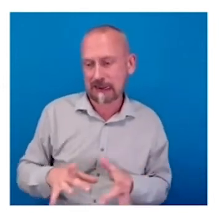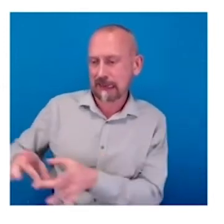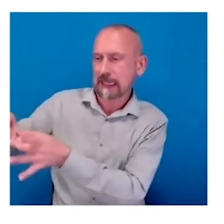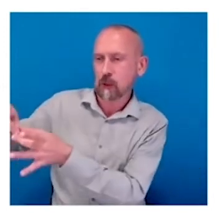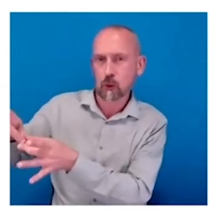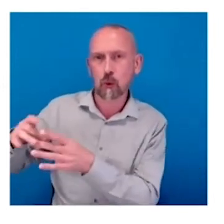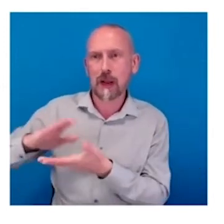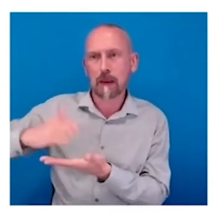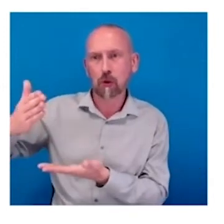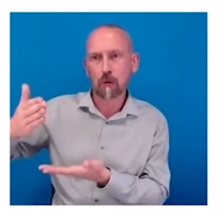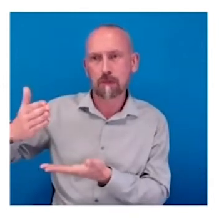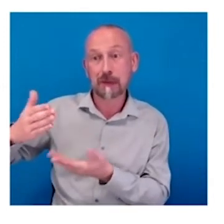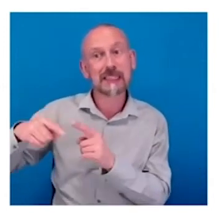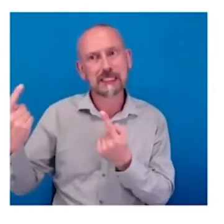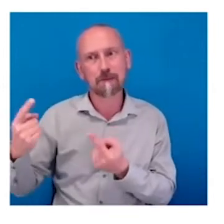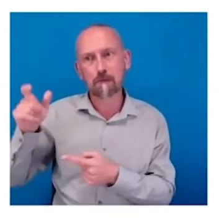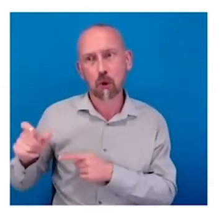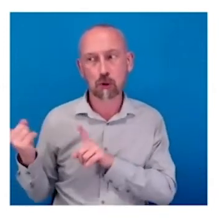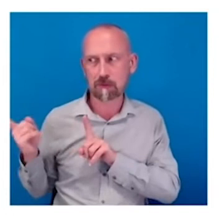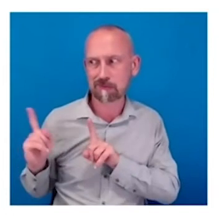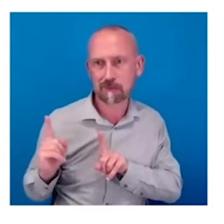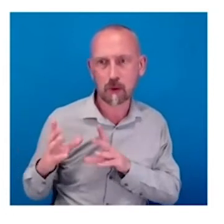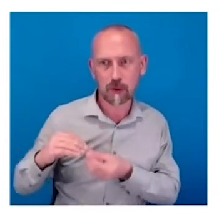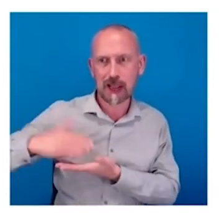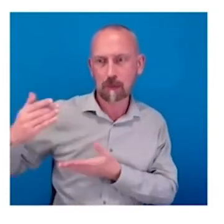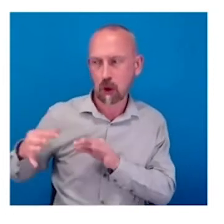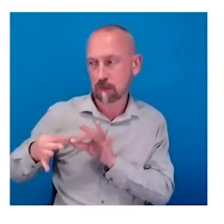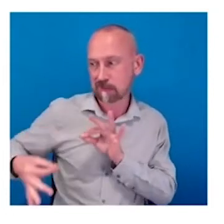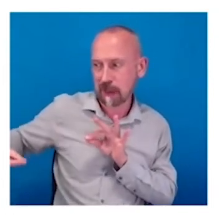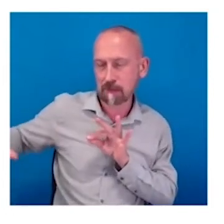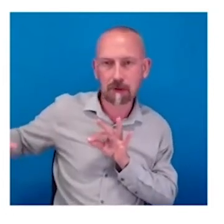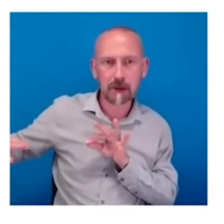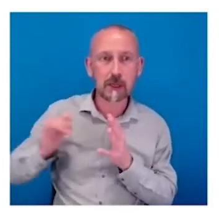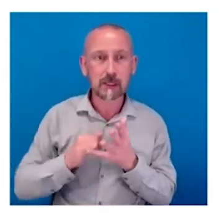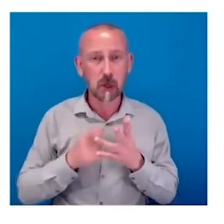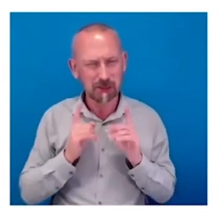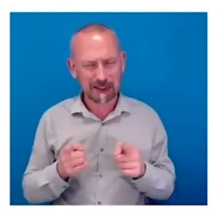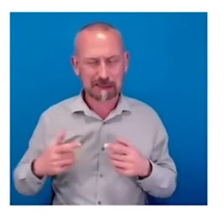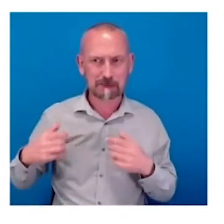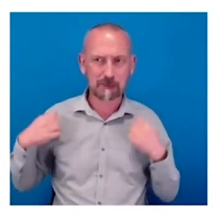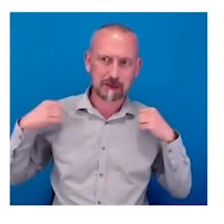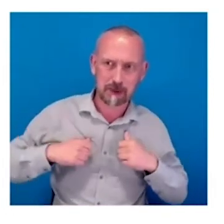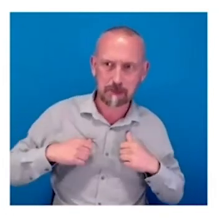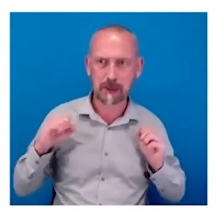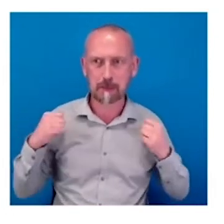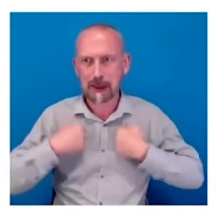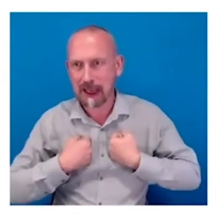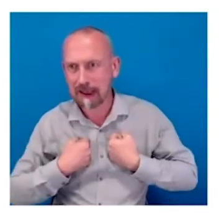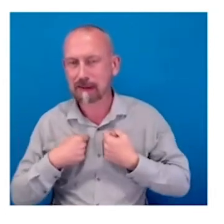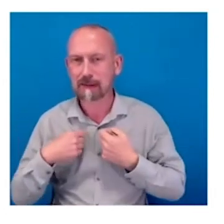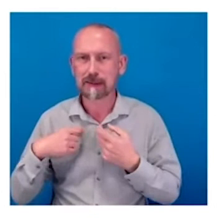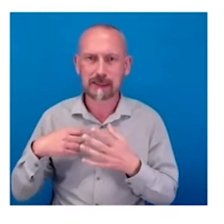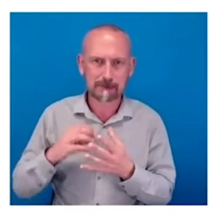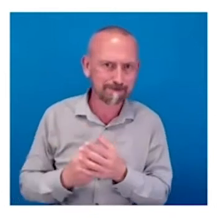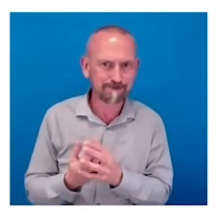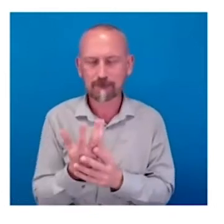this, far from scalable, very Heath Robinson hack, we were able to actually create a virtual soundscape.